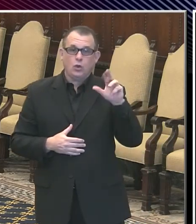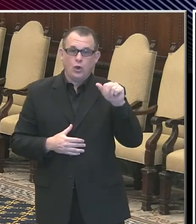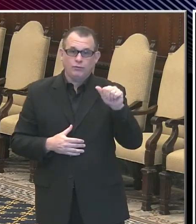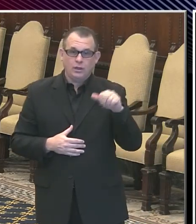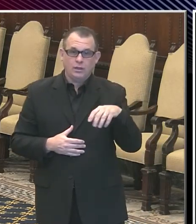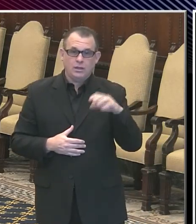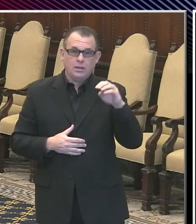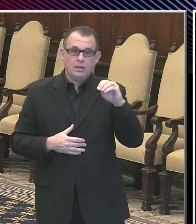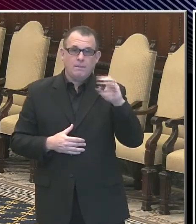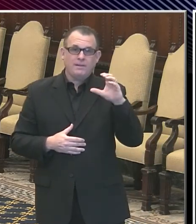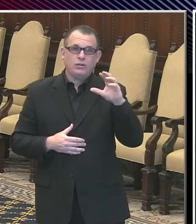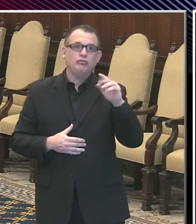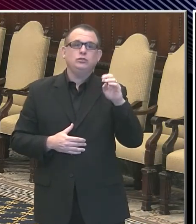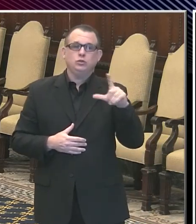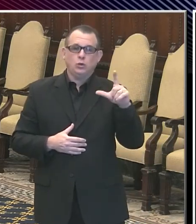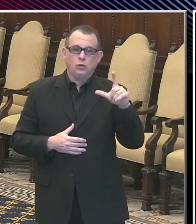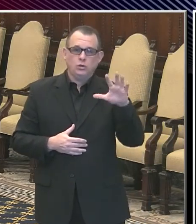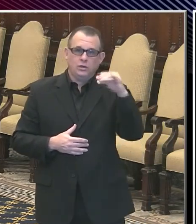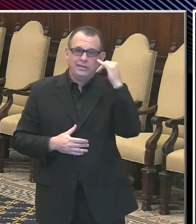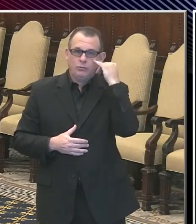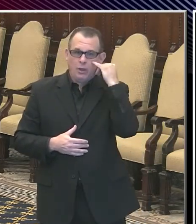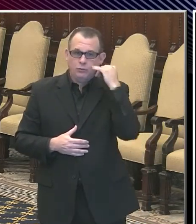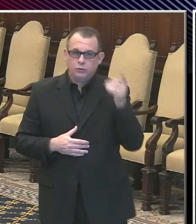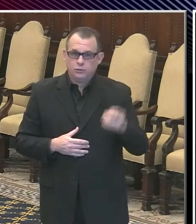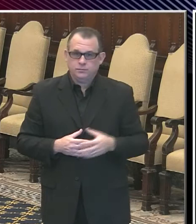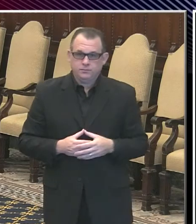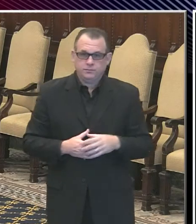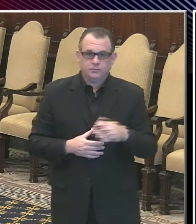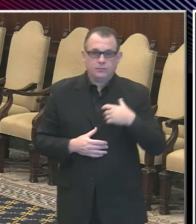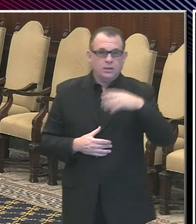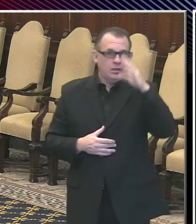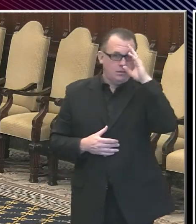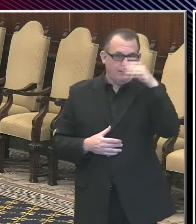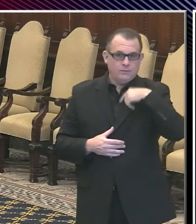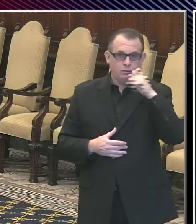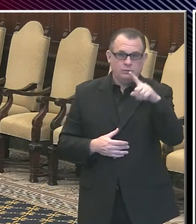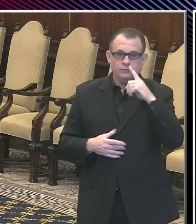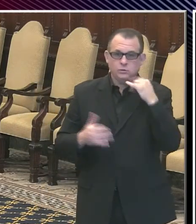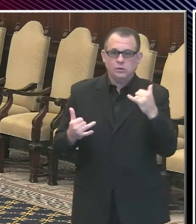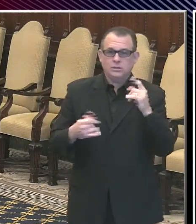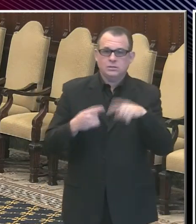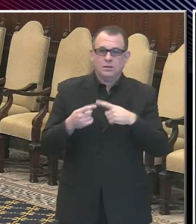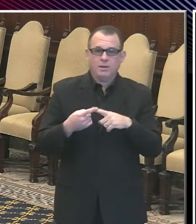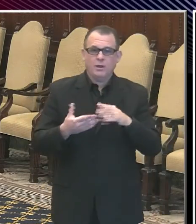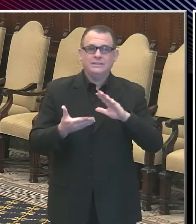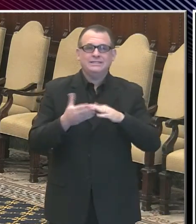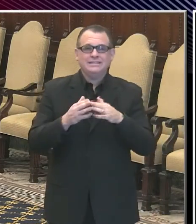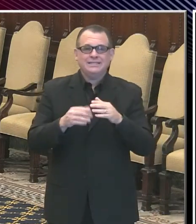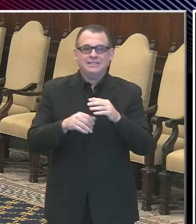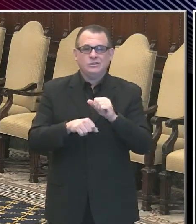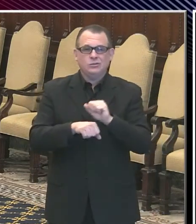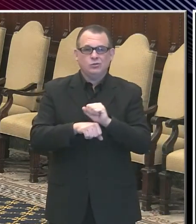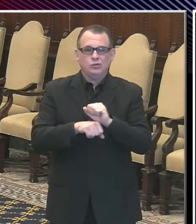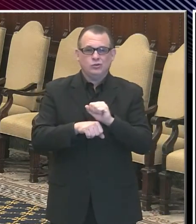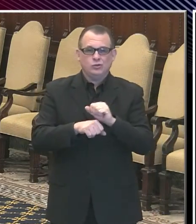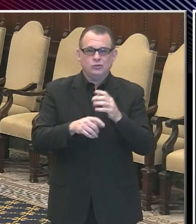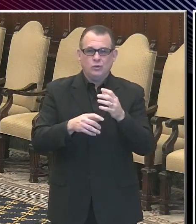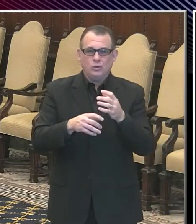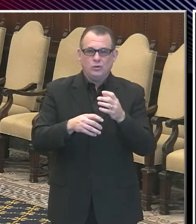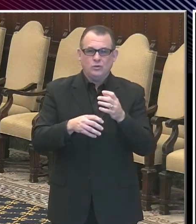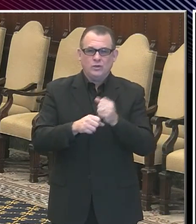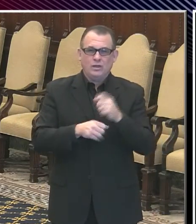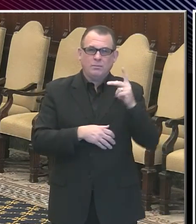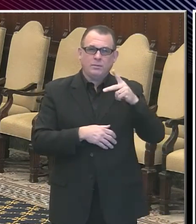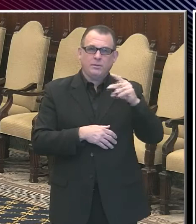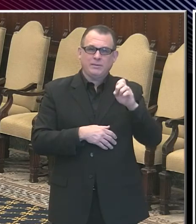Inquirer. Hi, I have some questions today about the city's efforts to obtain PPE and other